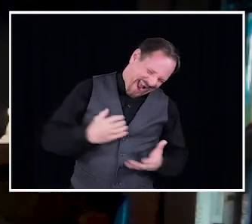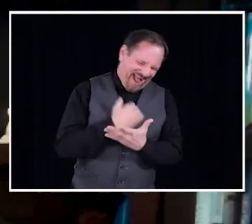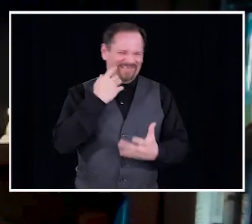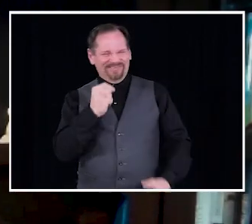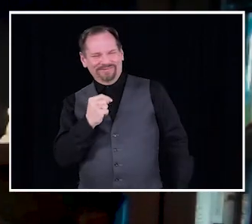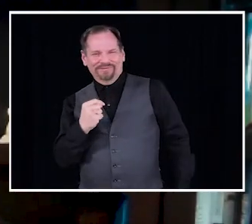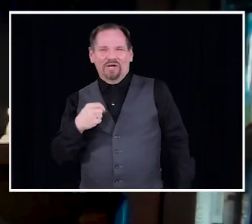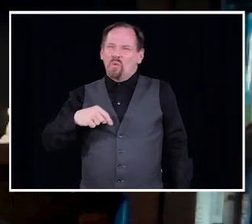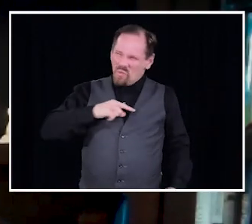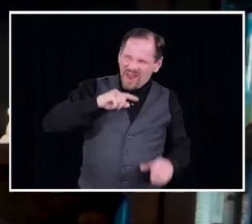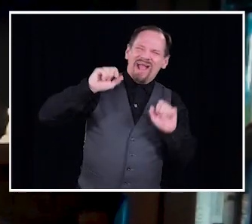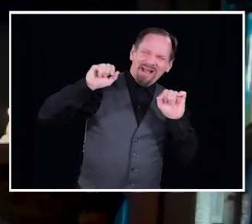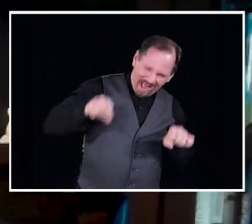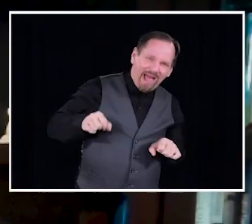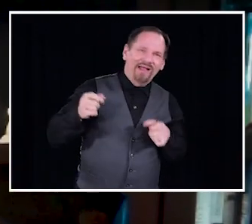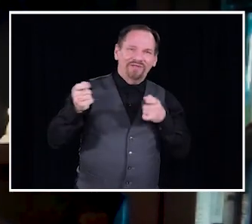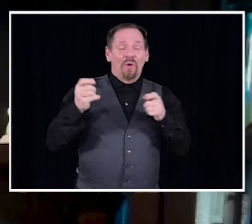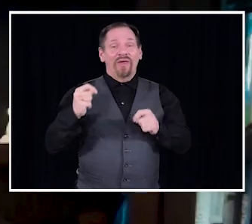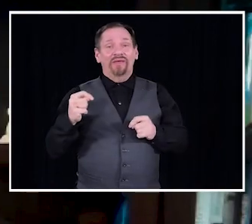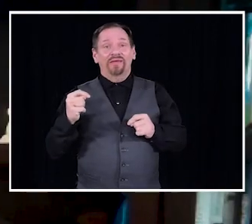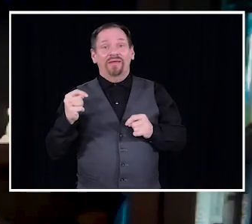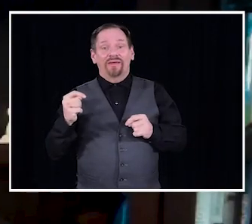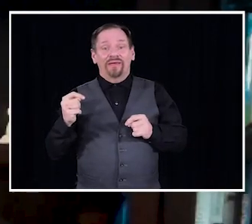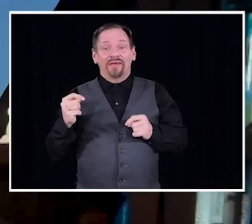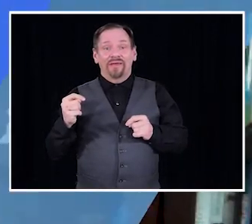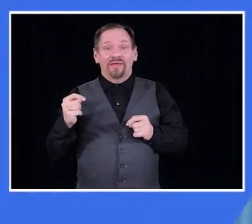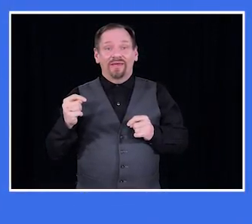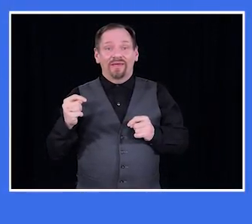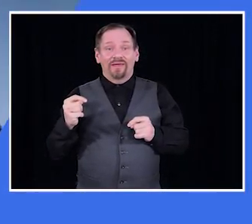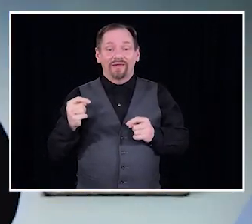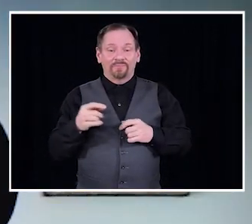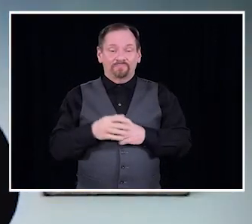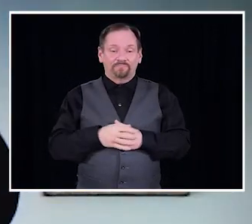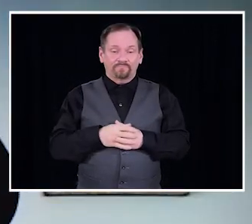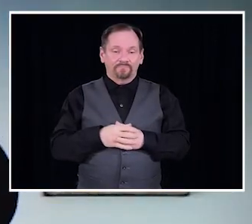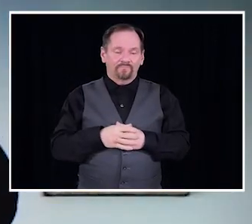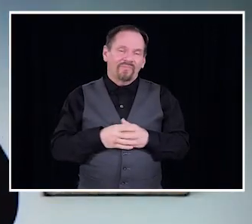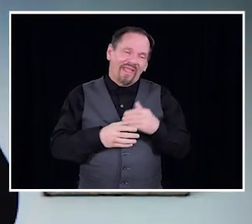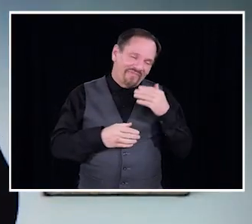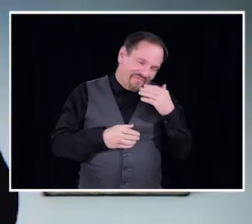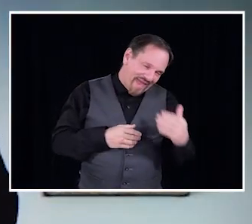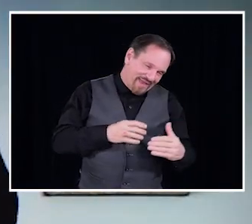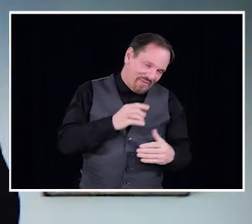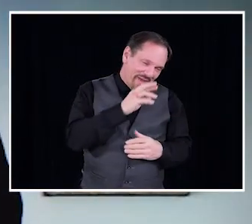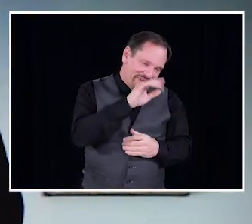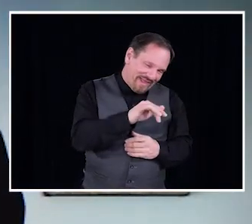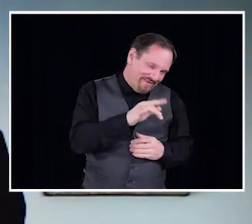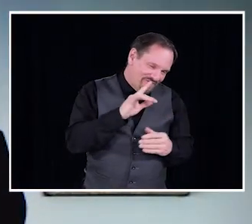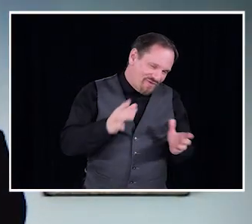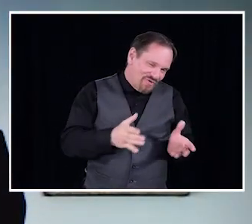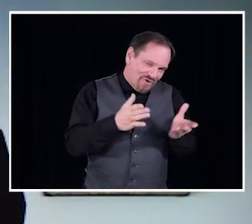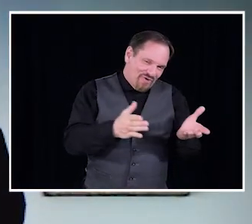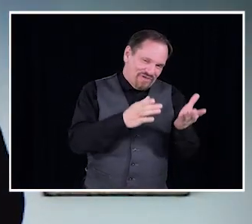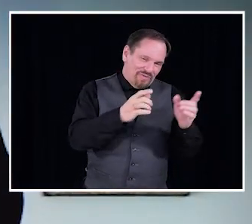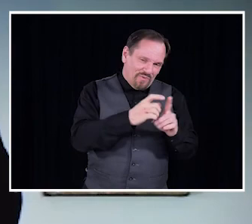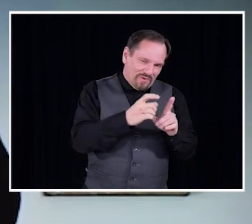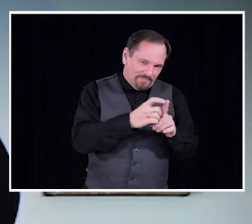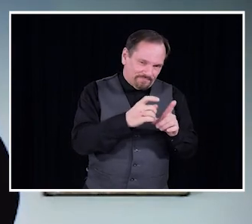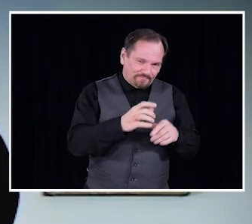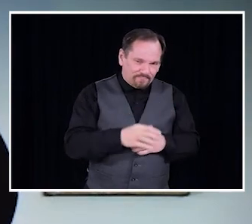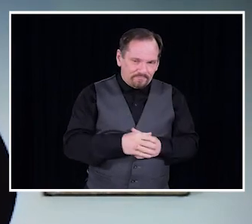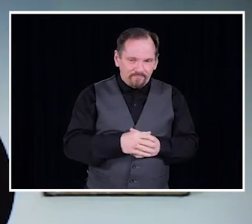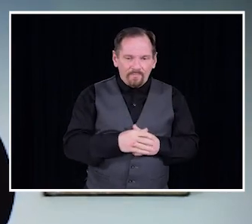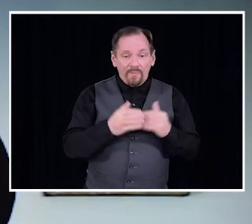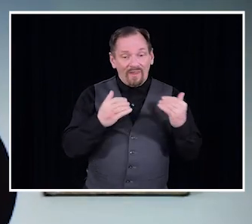this. Class of 2020, we did it. Thank you, Emily, for your encouraging remarks. I